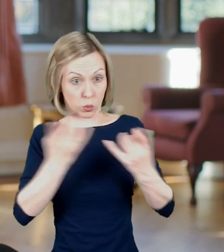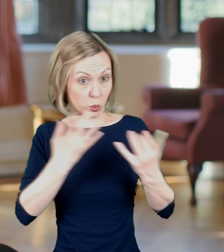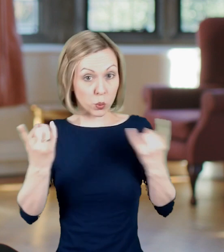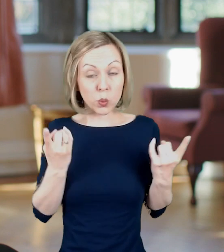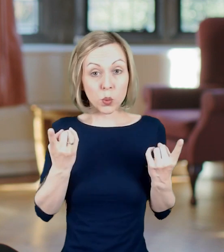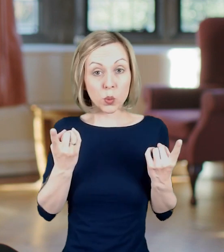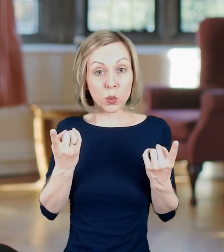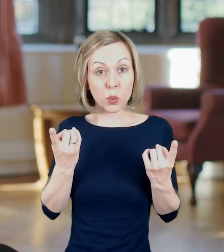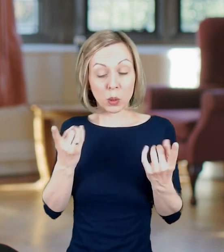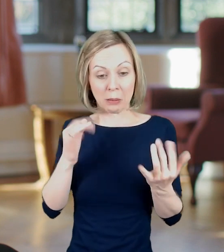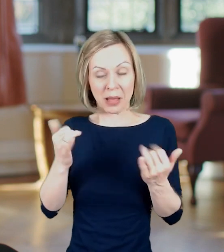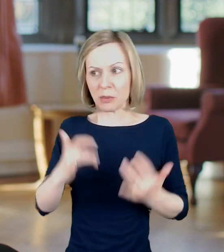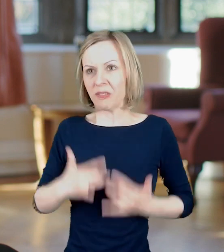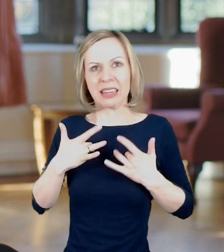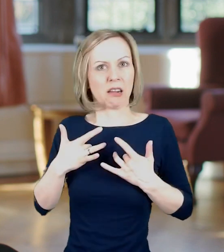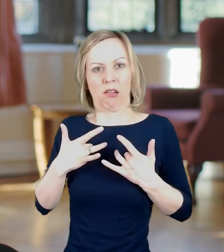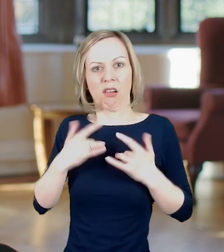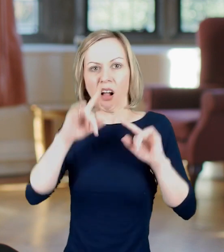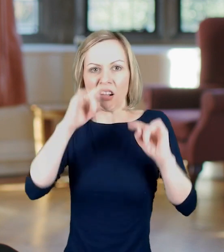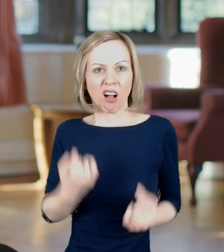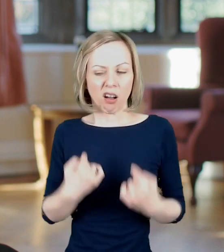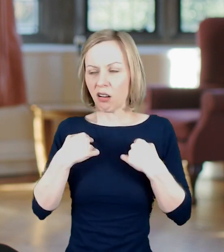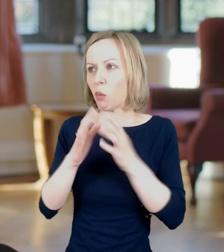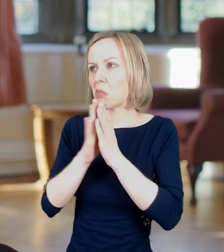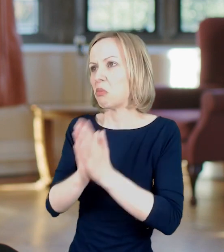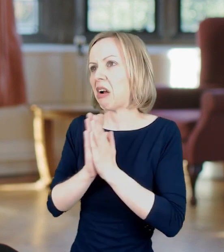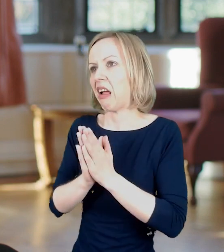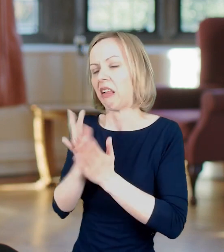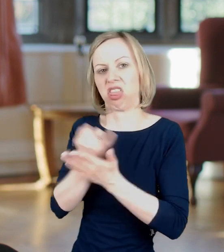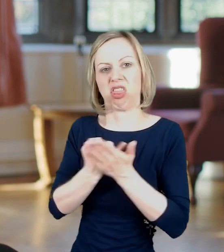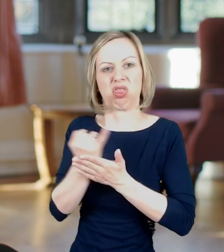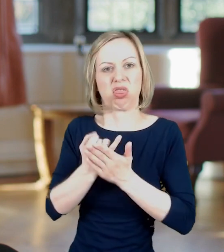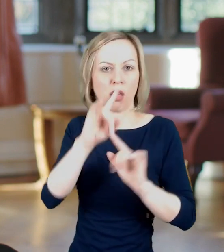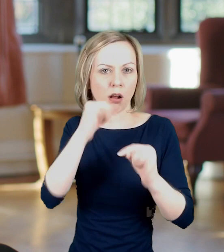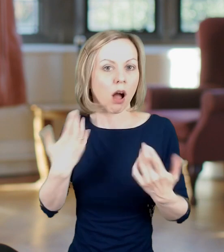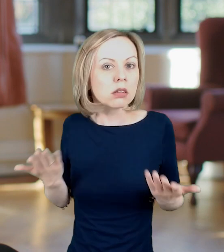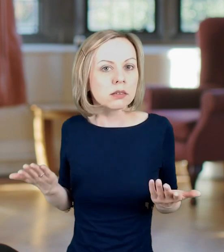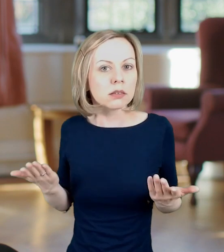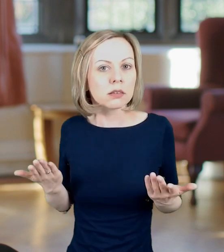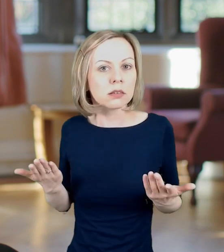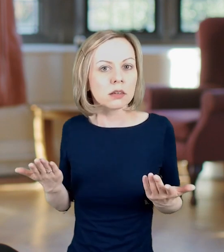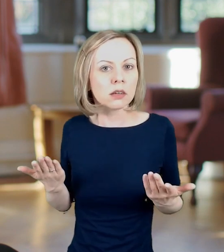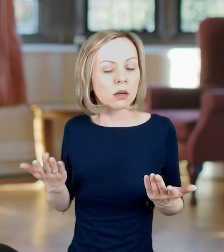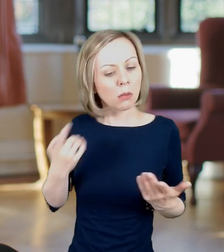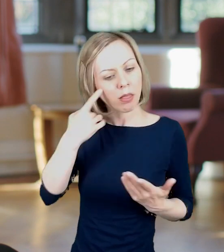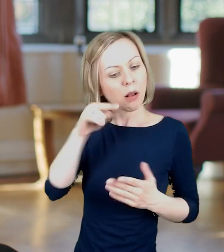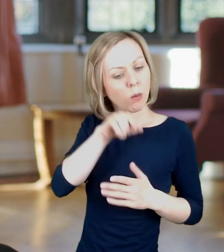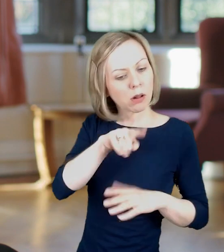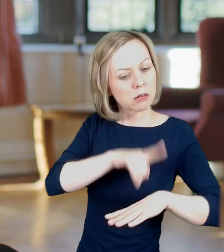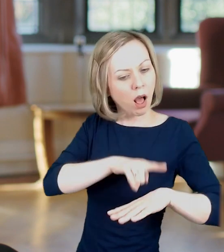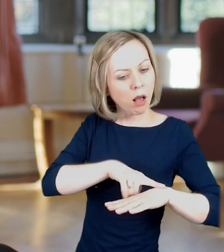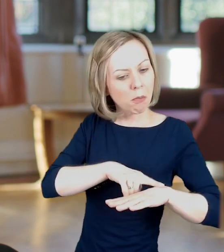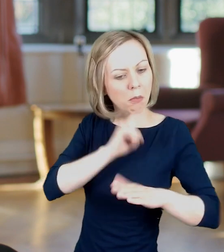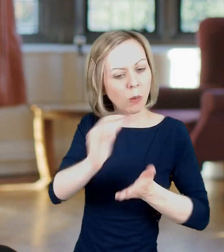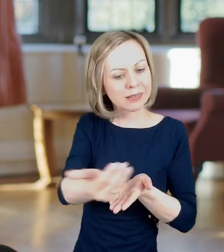however inadequate you might think your praying is, and stick to it,